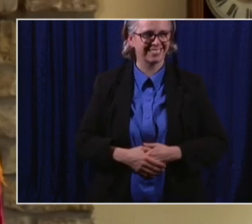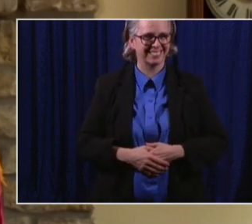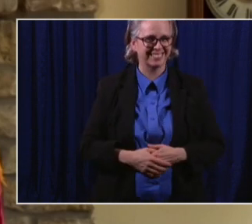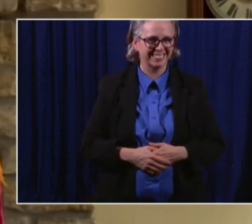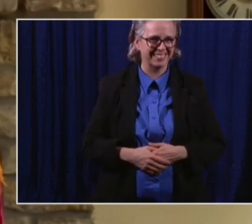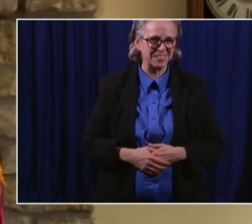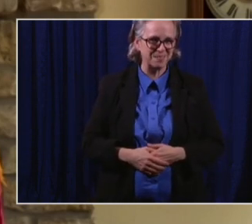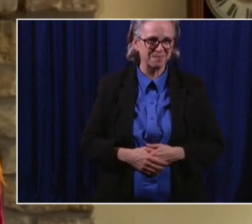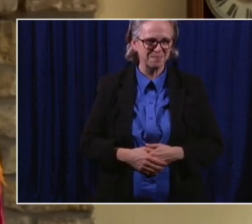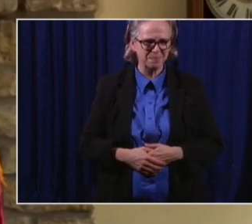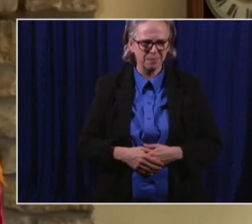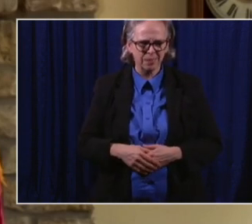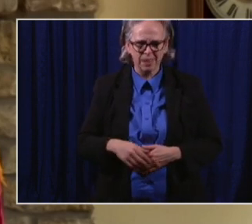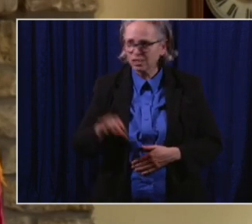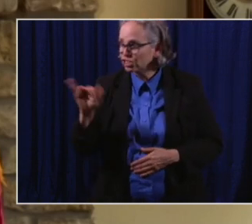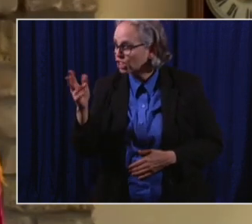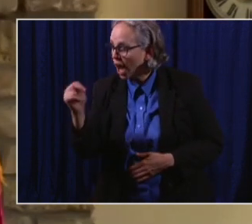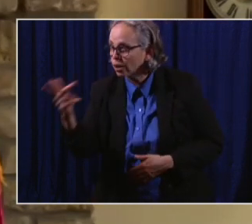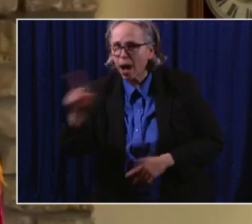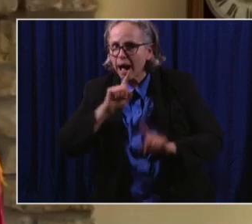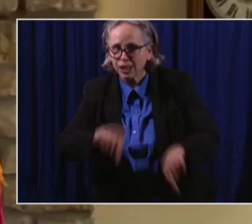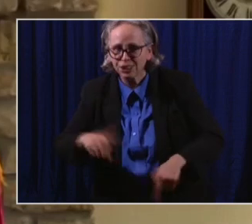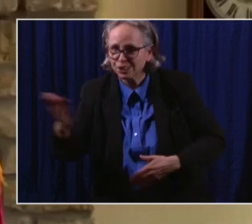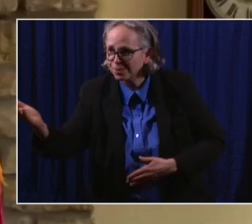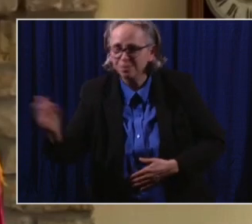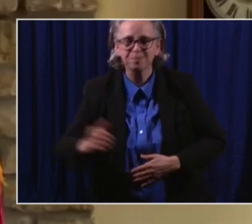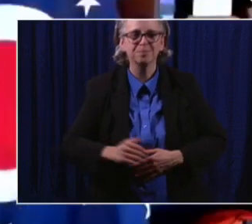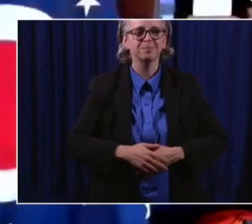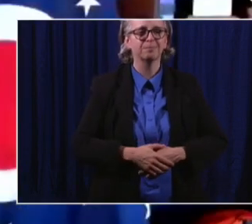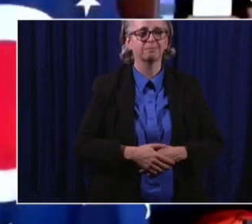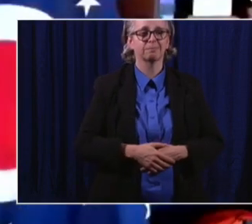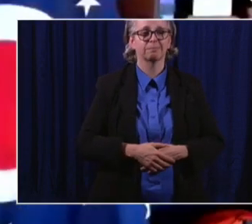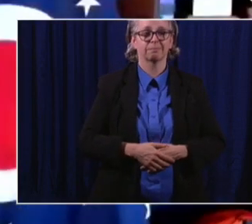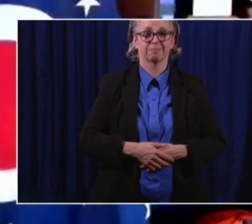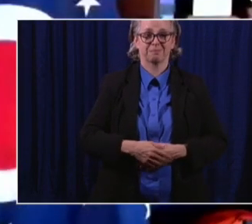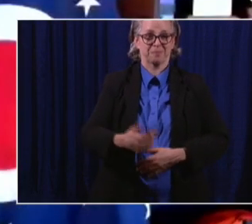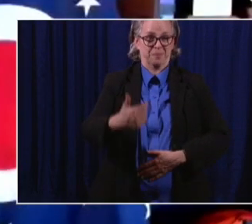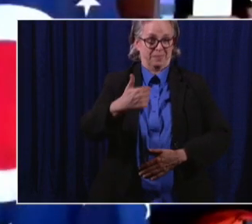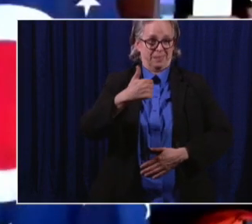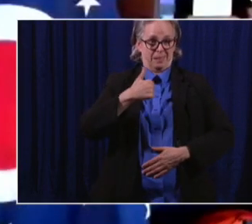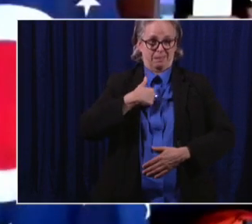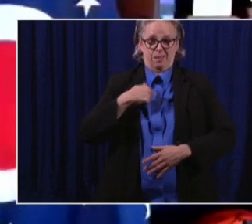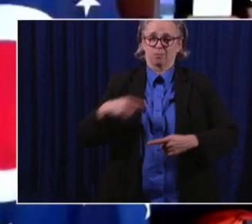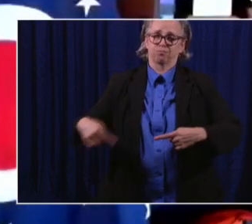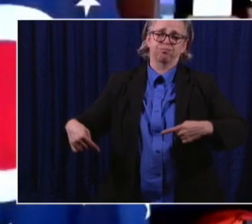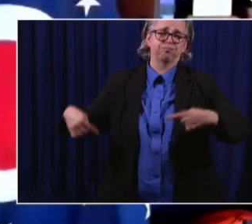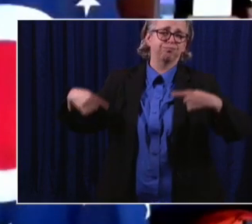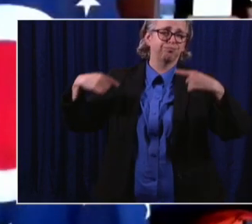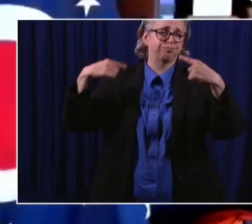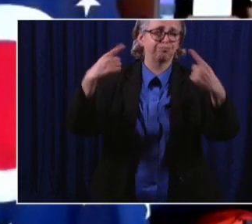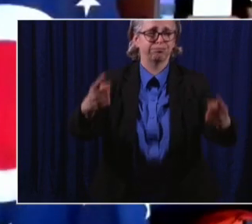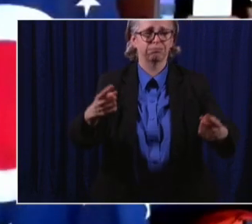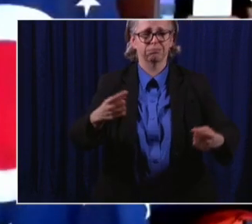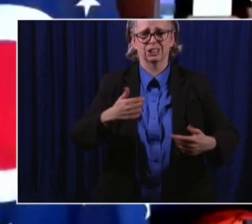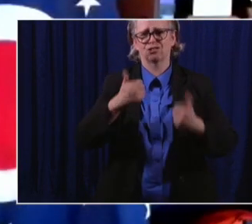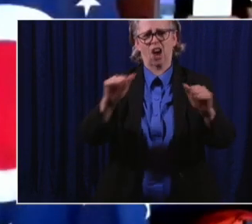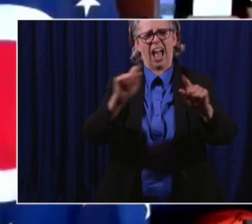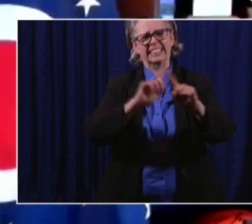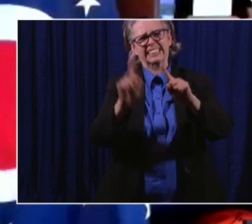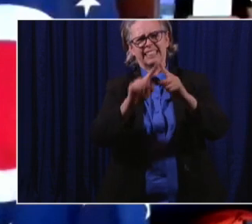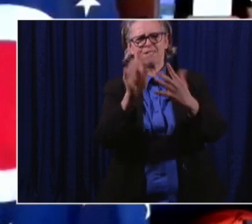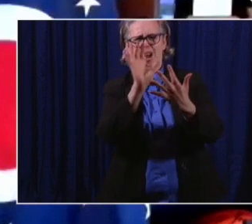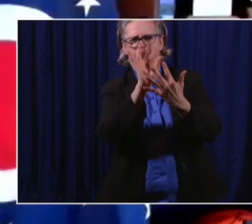I don't know if John's on there or not. I've voted throughout the years. I've voted everywhere. I voted early in person.